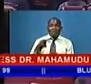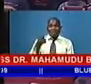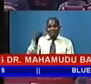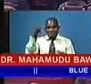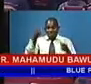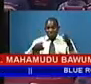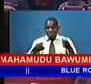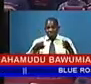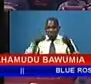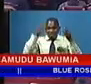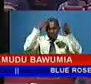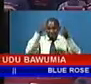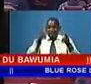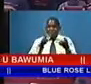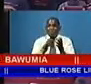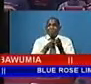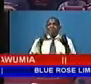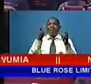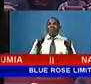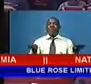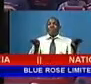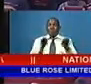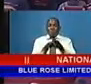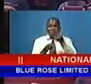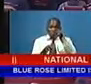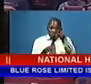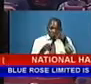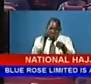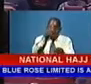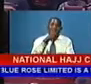on it, you know, closes the matter. It's a subject to